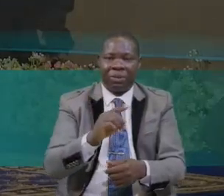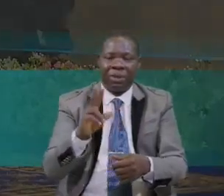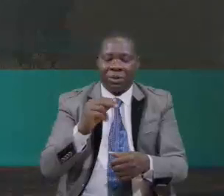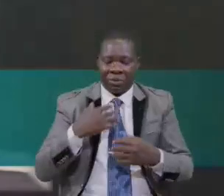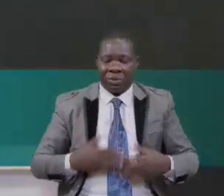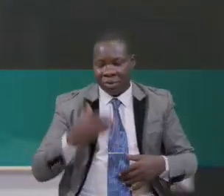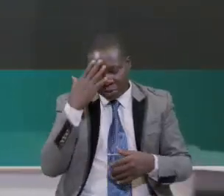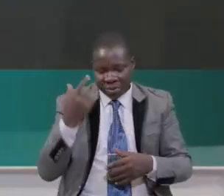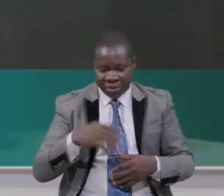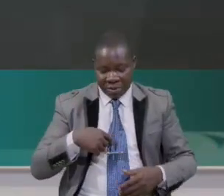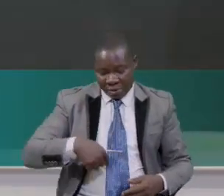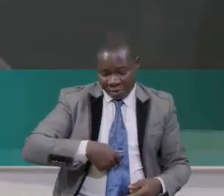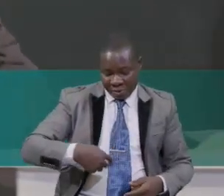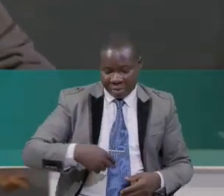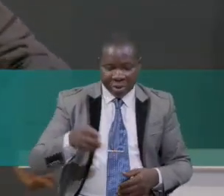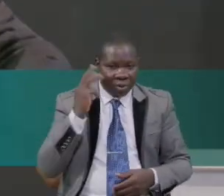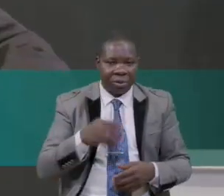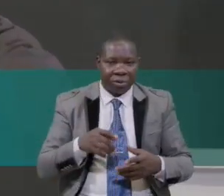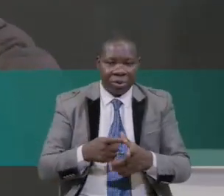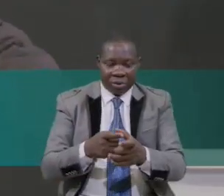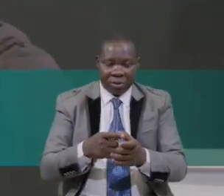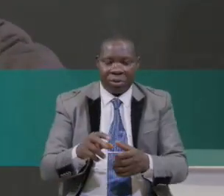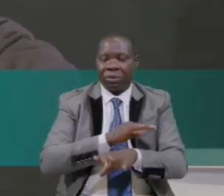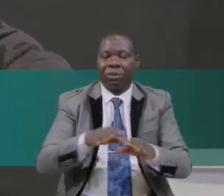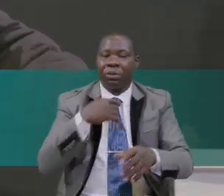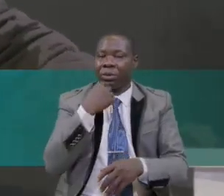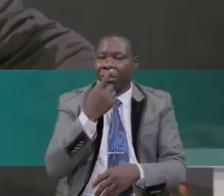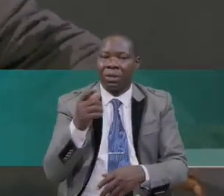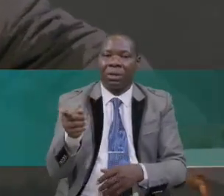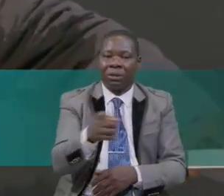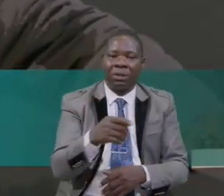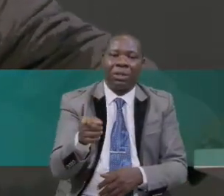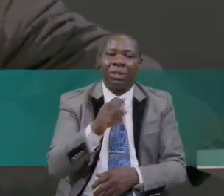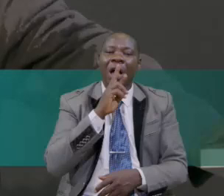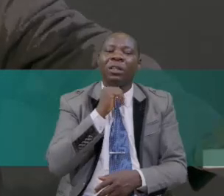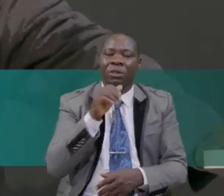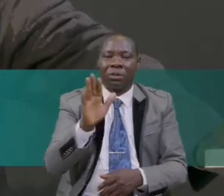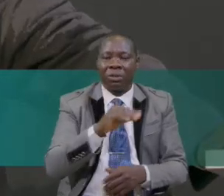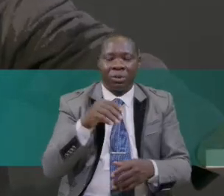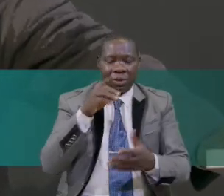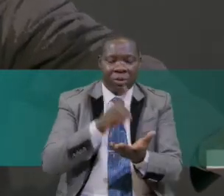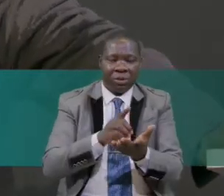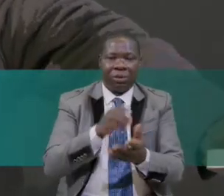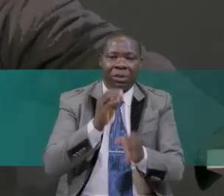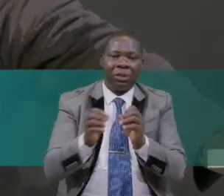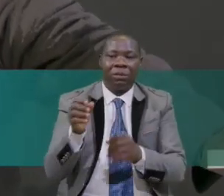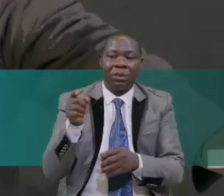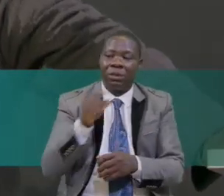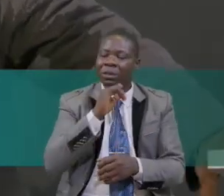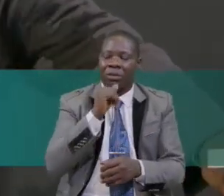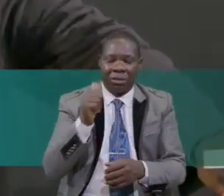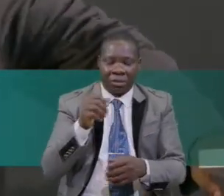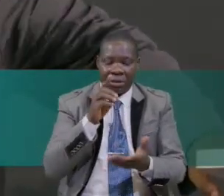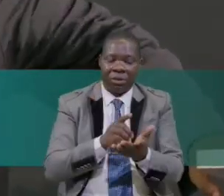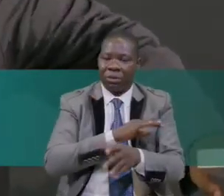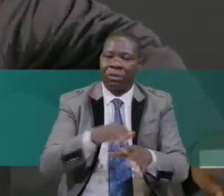Don't tell them. They are not your doctors. If he is not a doctor, don't tell him.